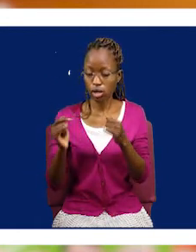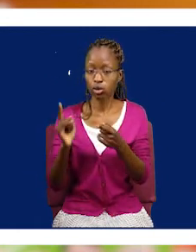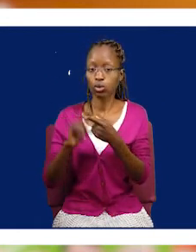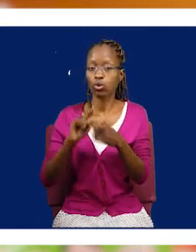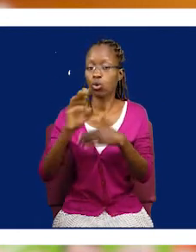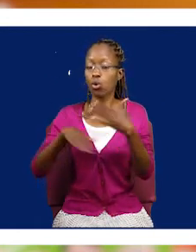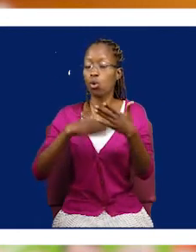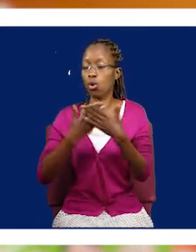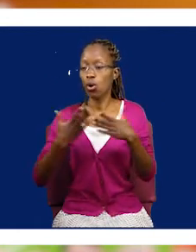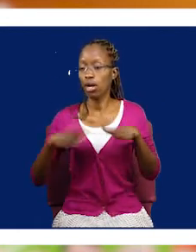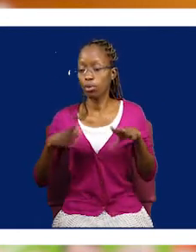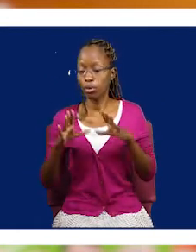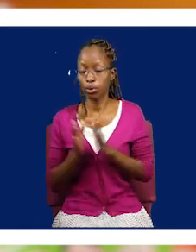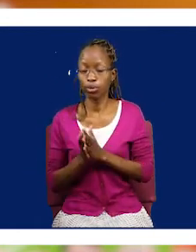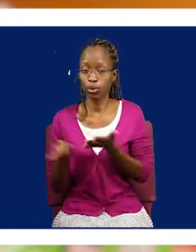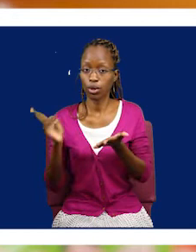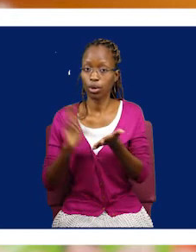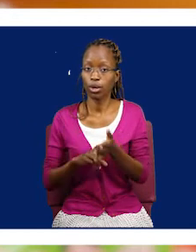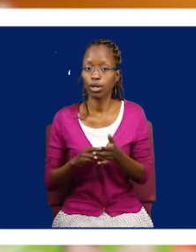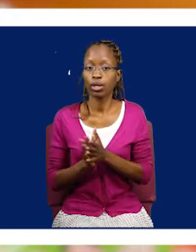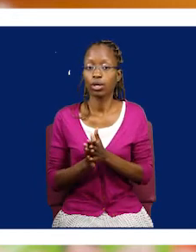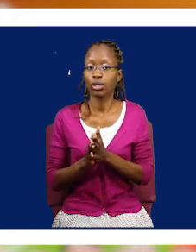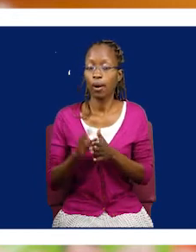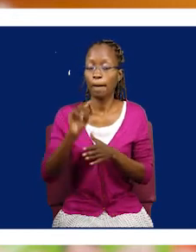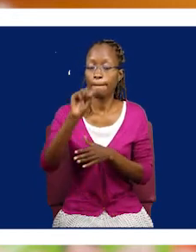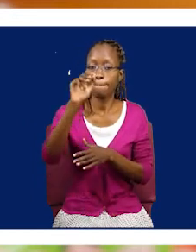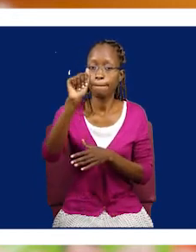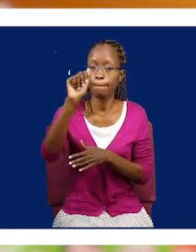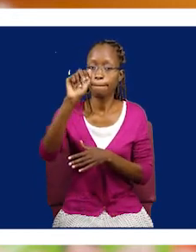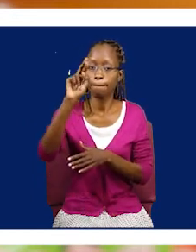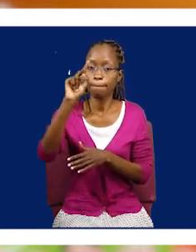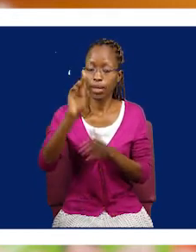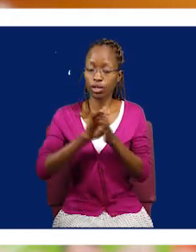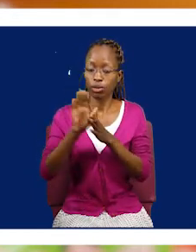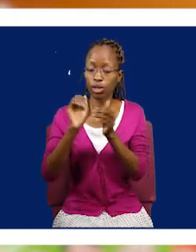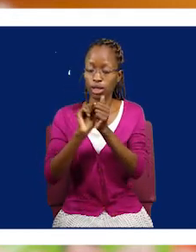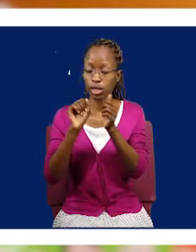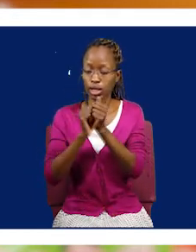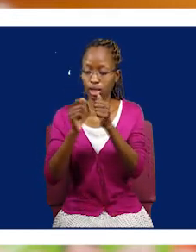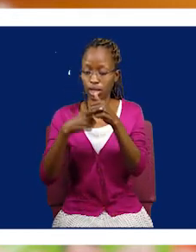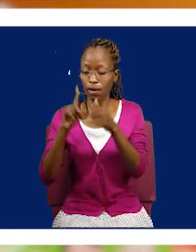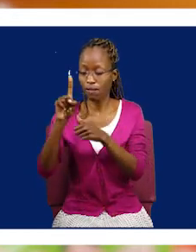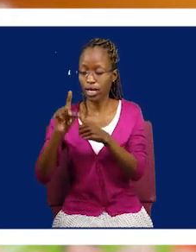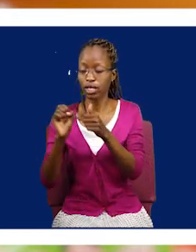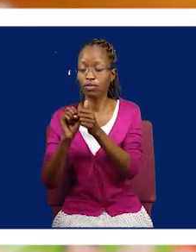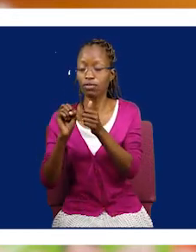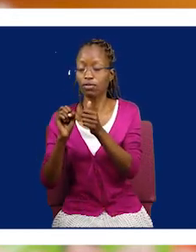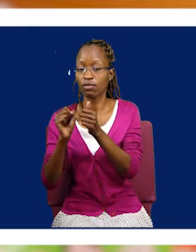to everyone. Can we repeat that again? Mark chapter 16, verse